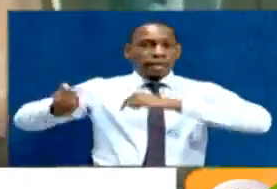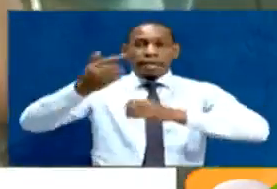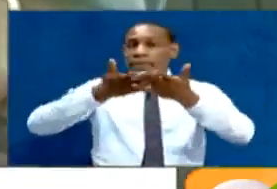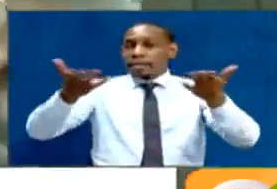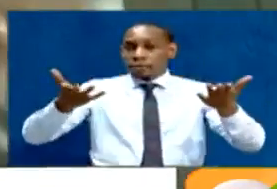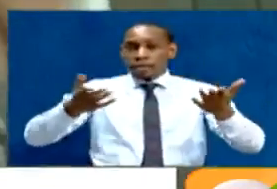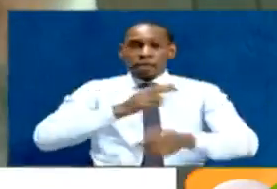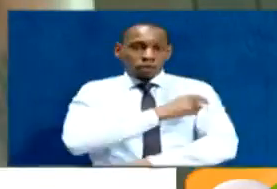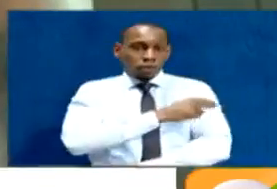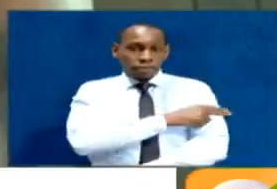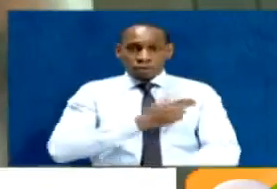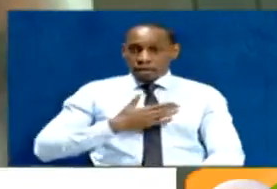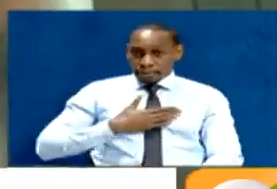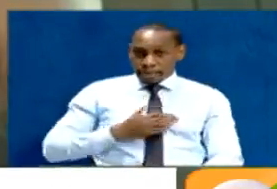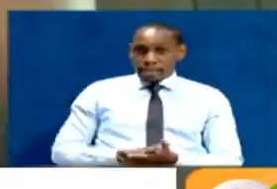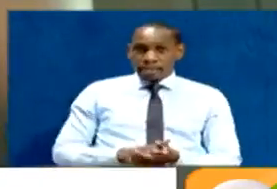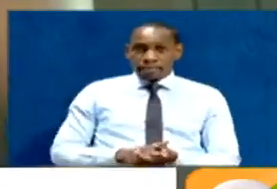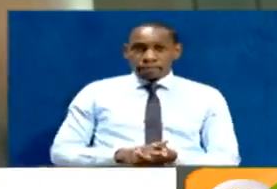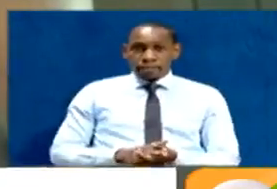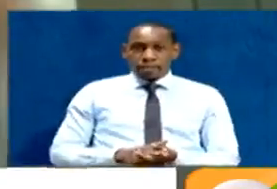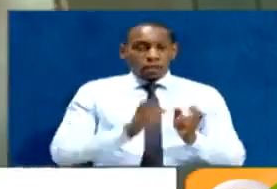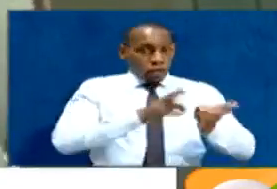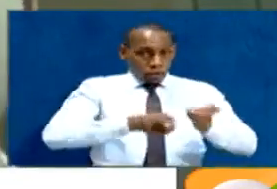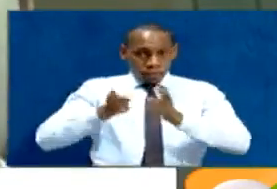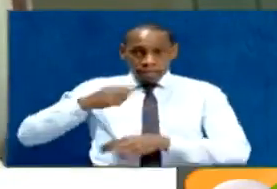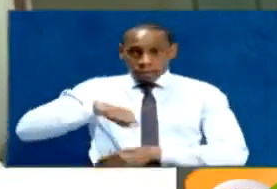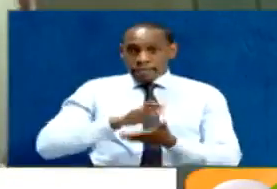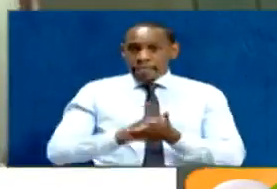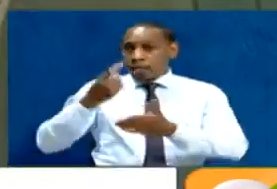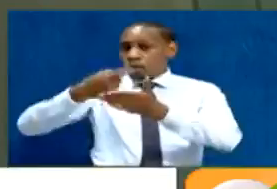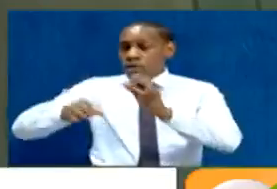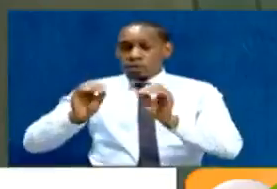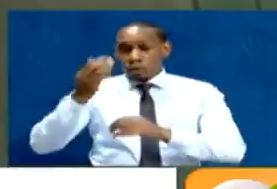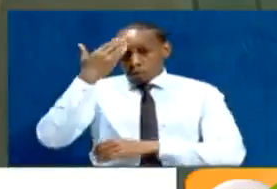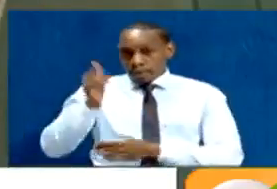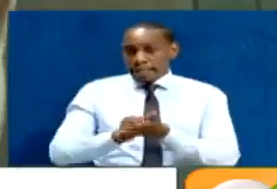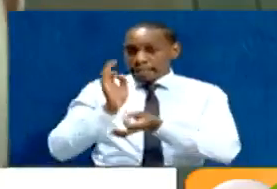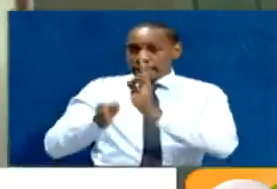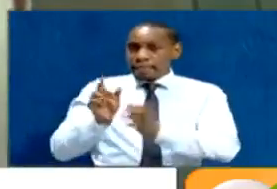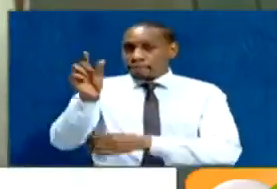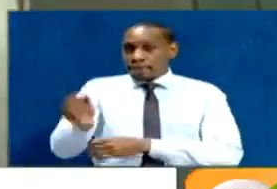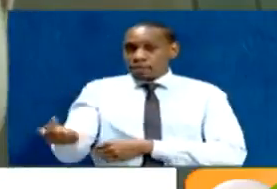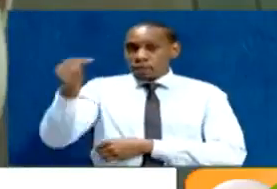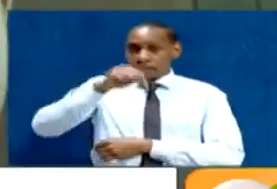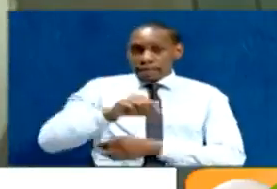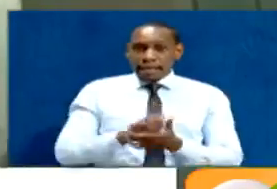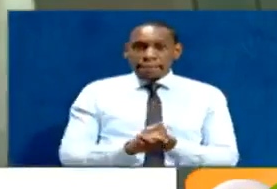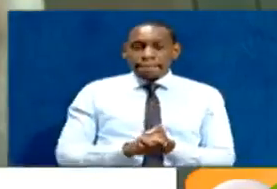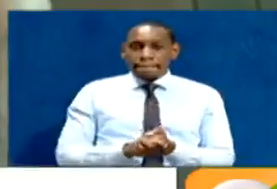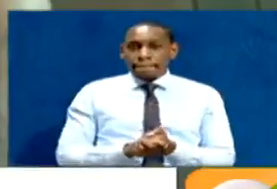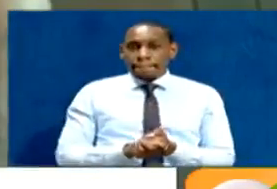ICU. We have a tradition here that we even don't have to charge, because if someone is coming